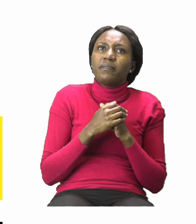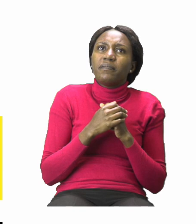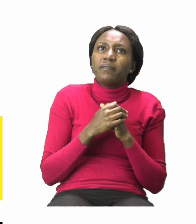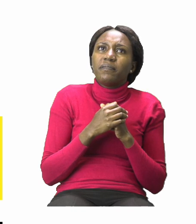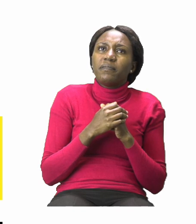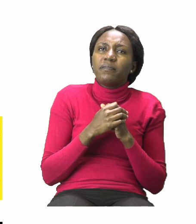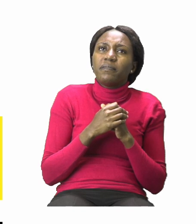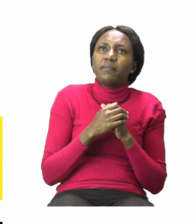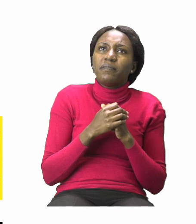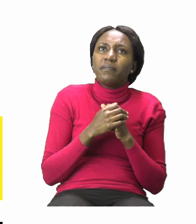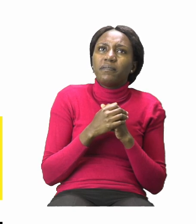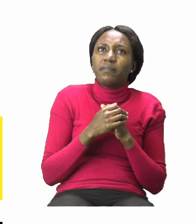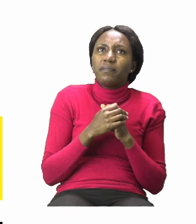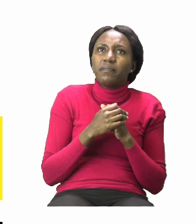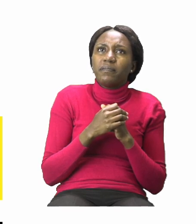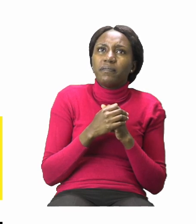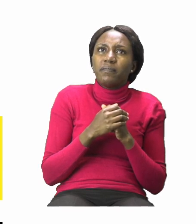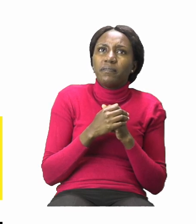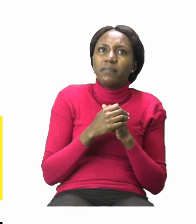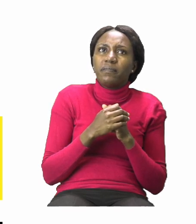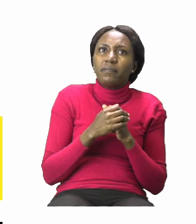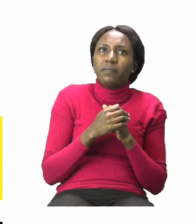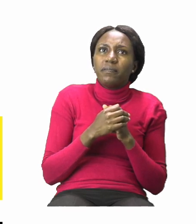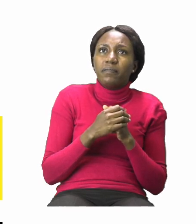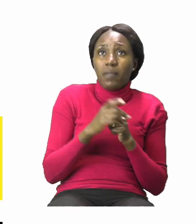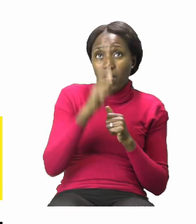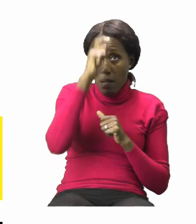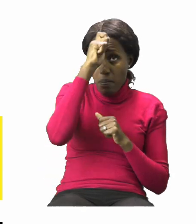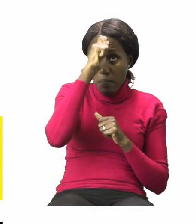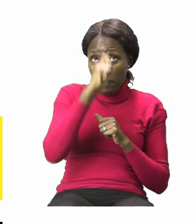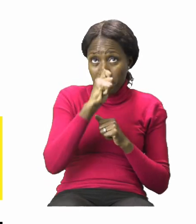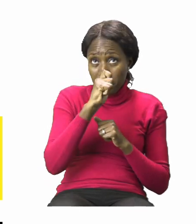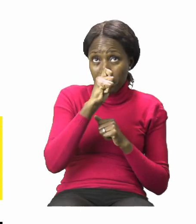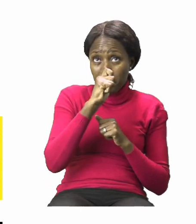The next one is a cap.